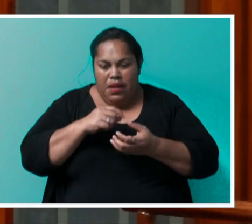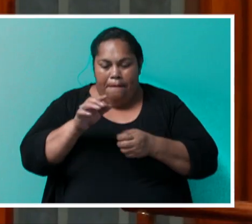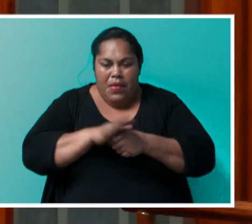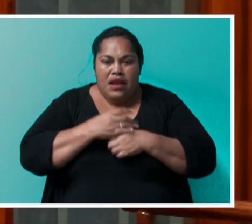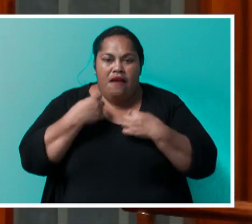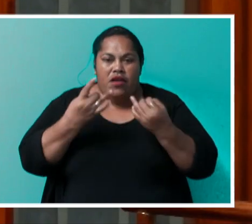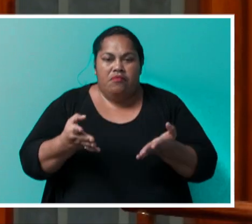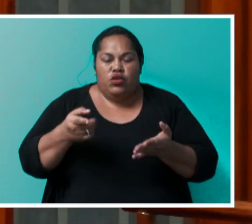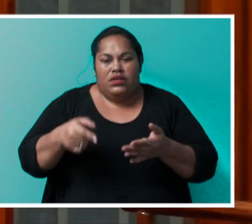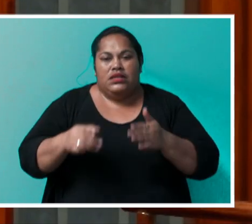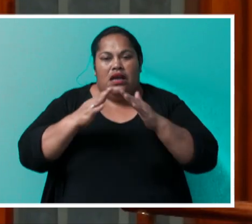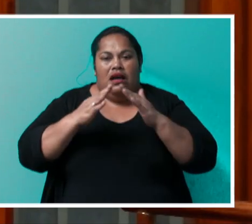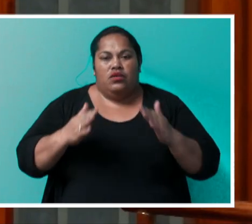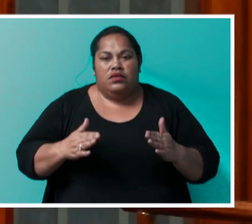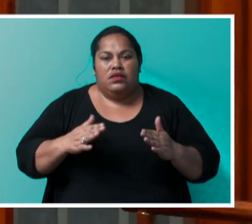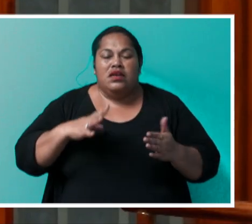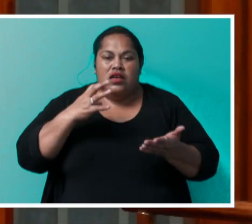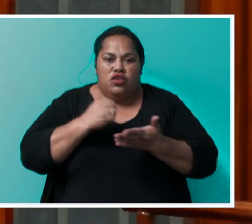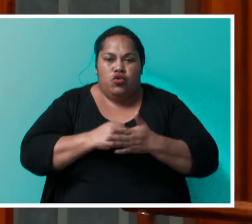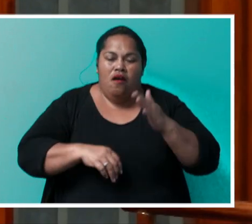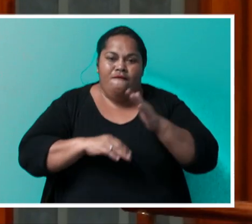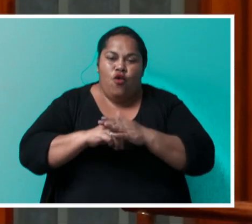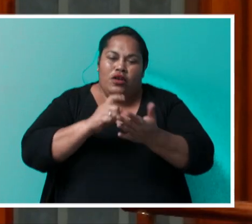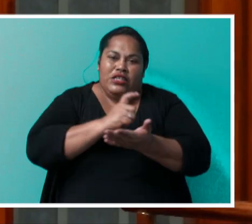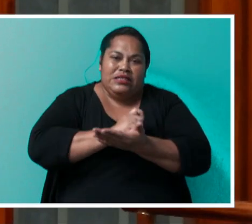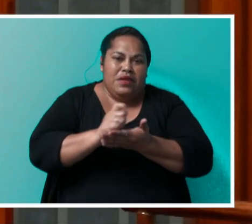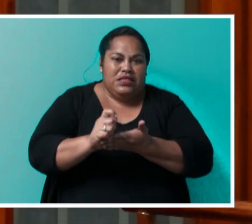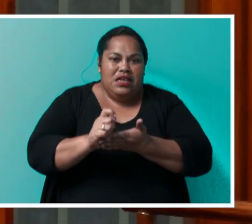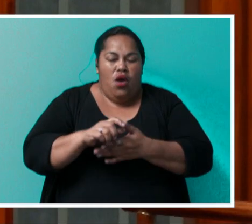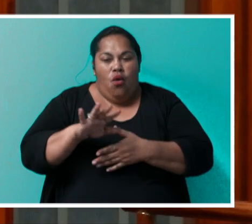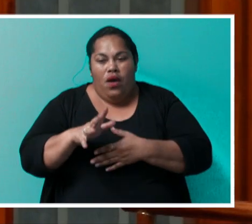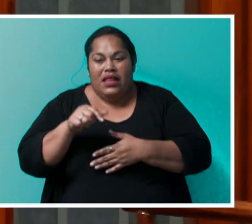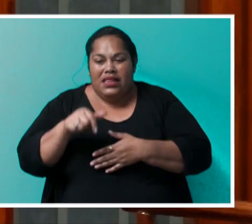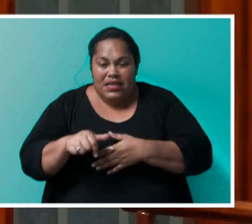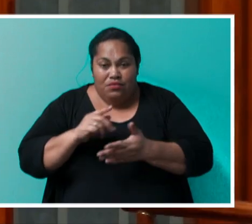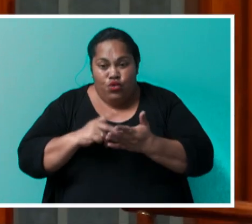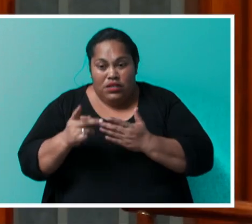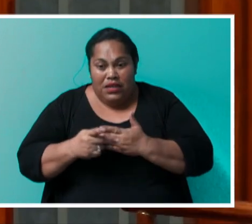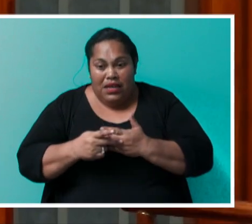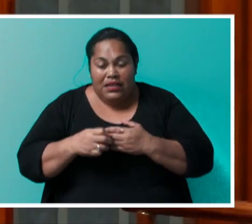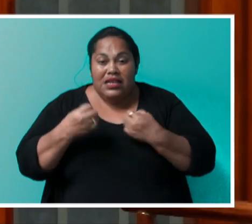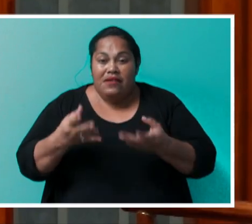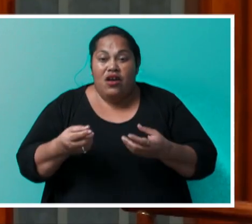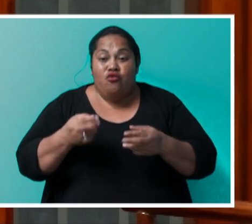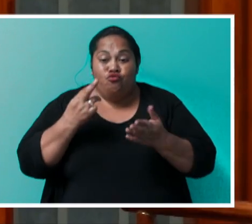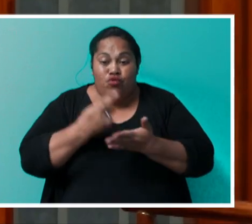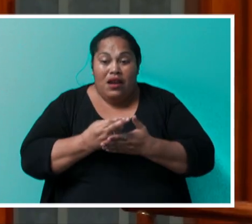to this House, ensuring full transparency on whether this pilot delivers real value for the Fijian